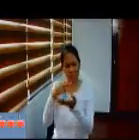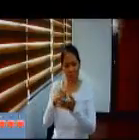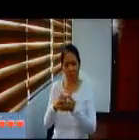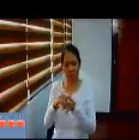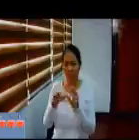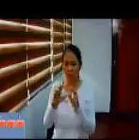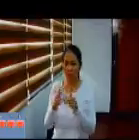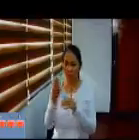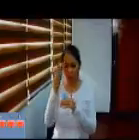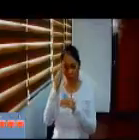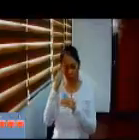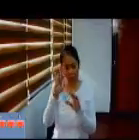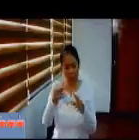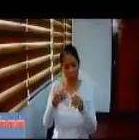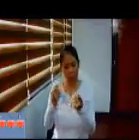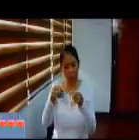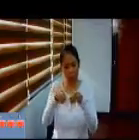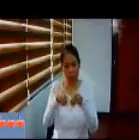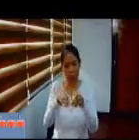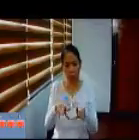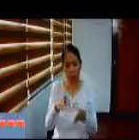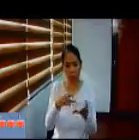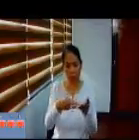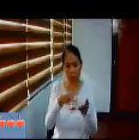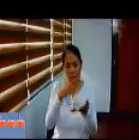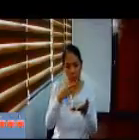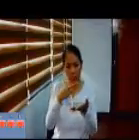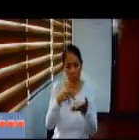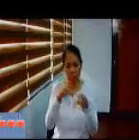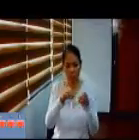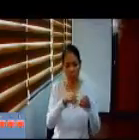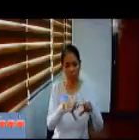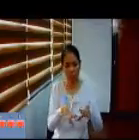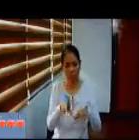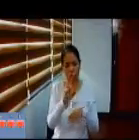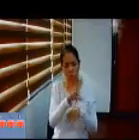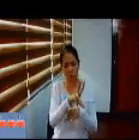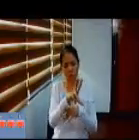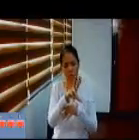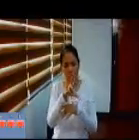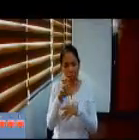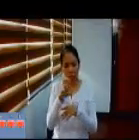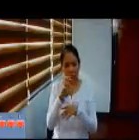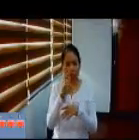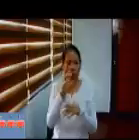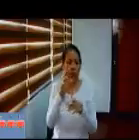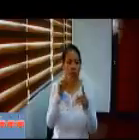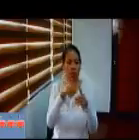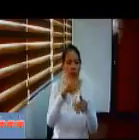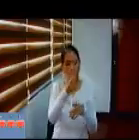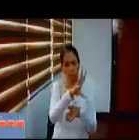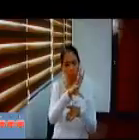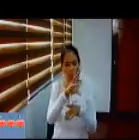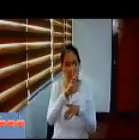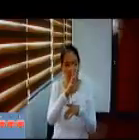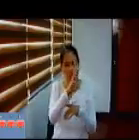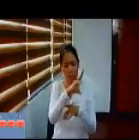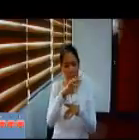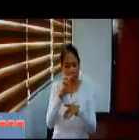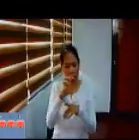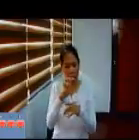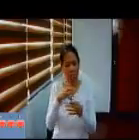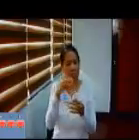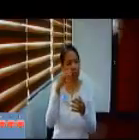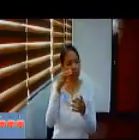Honors? We're losing anywhere from 300 to 600,000 metric tons of palay. If